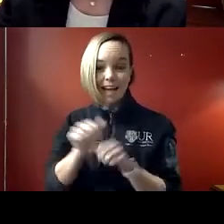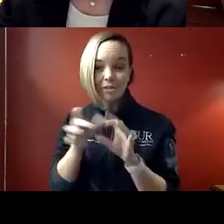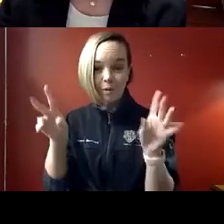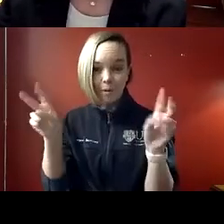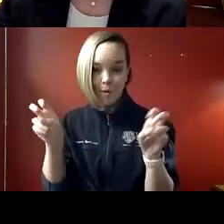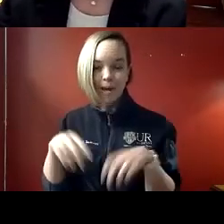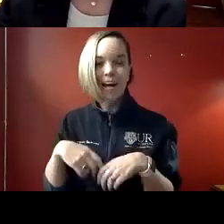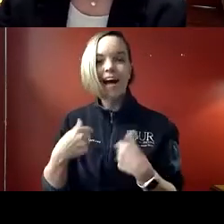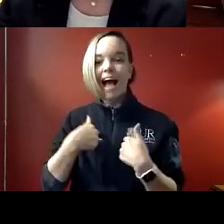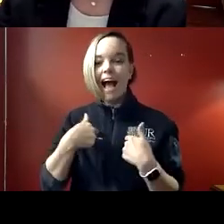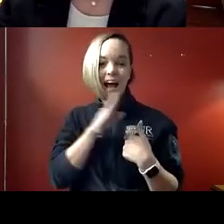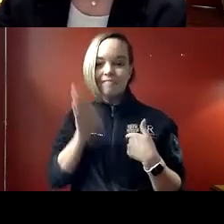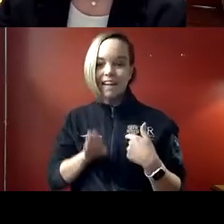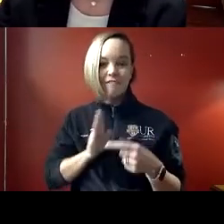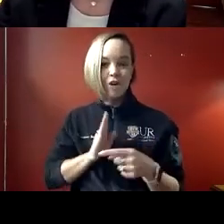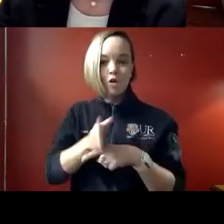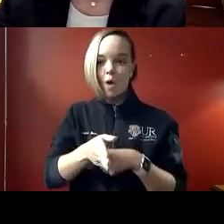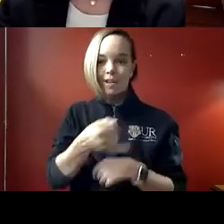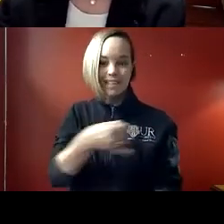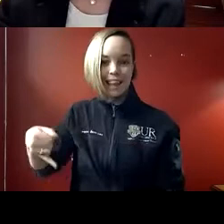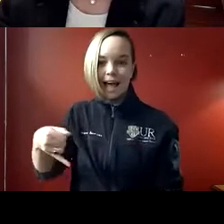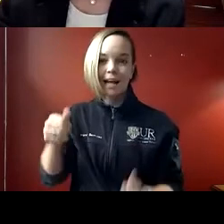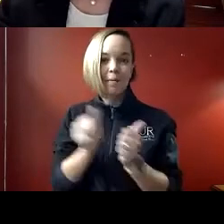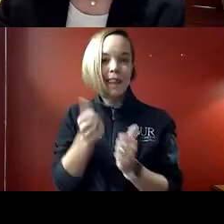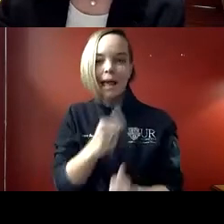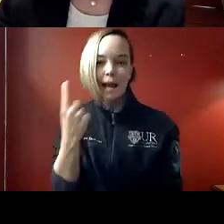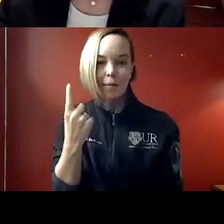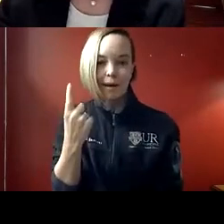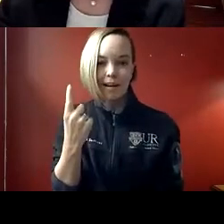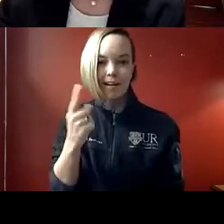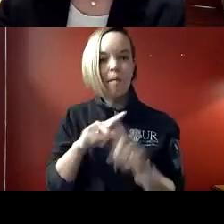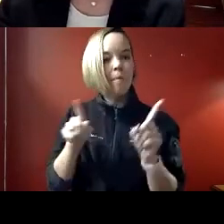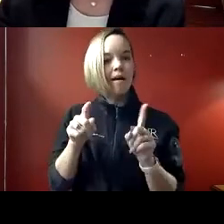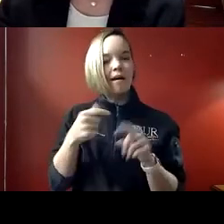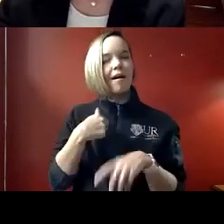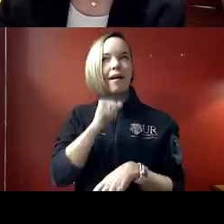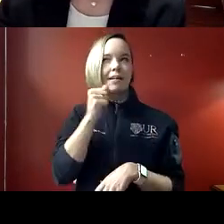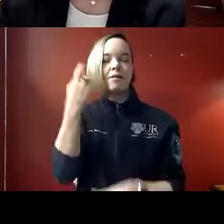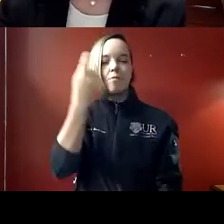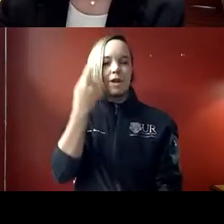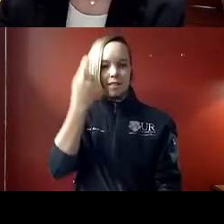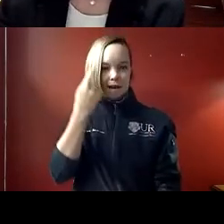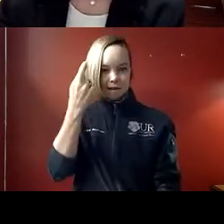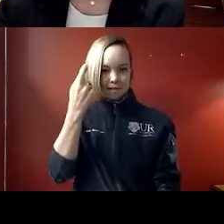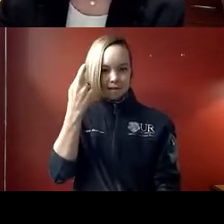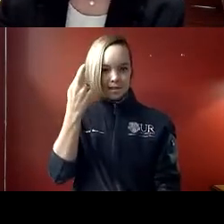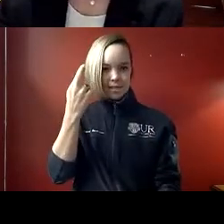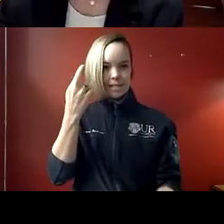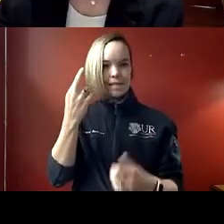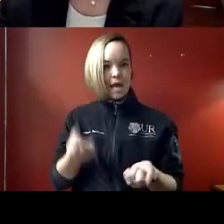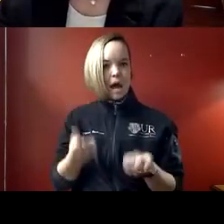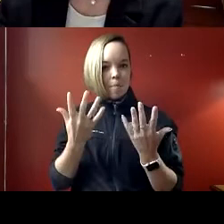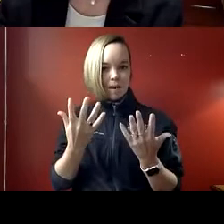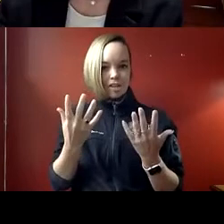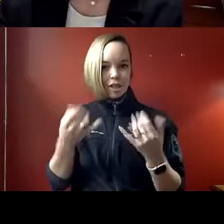never crossed the line with anyone, but I didn't realize the extent to which the line has